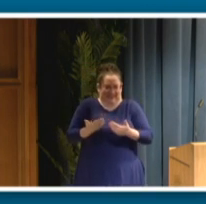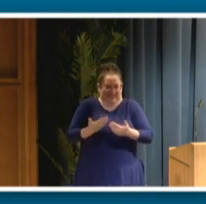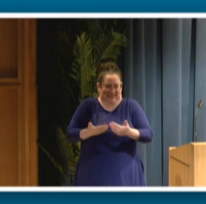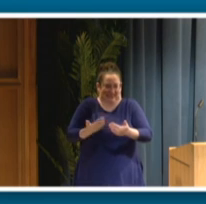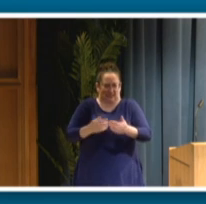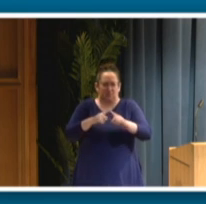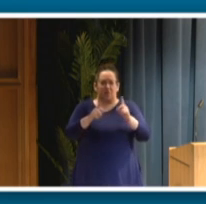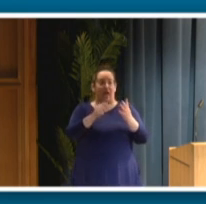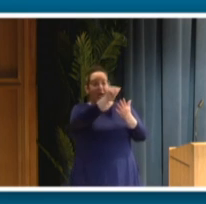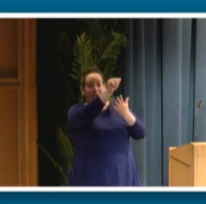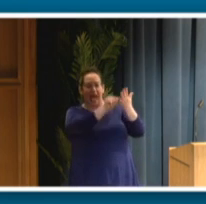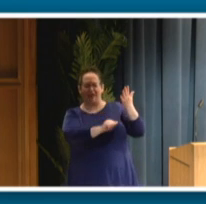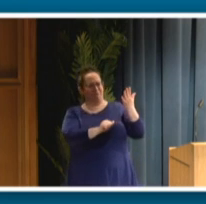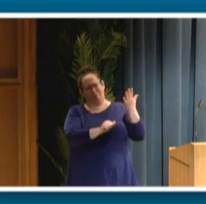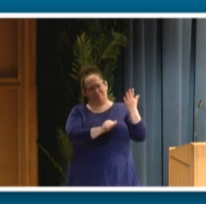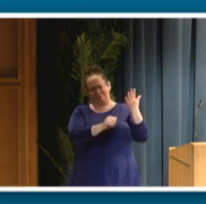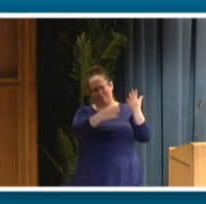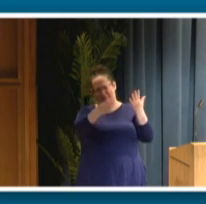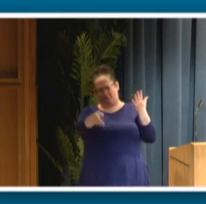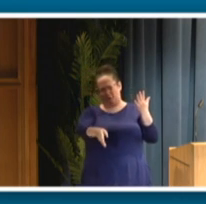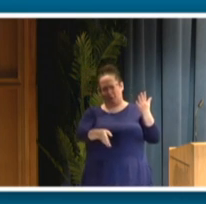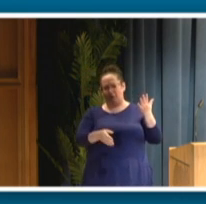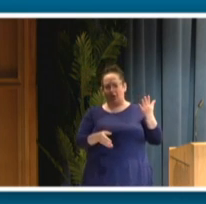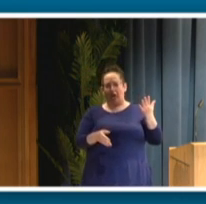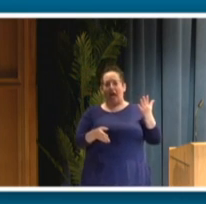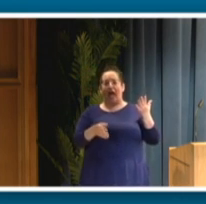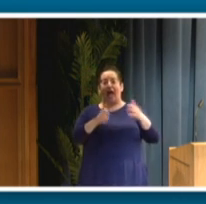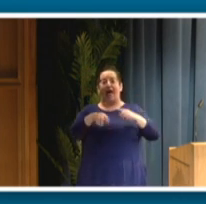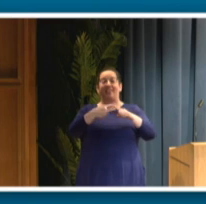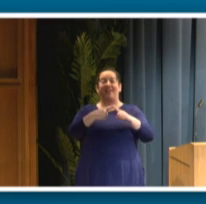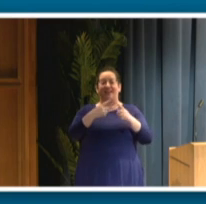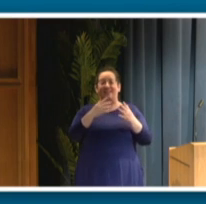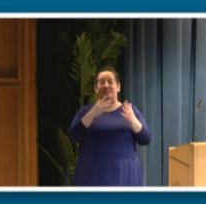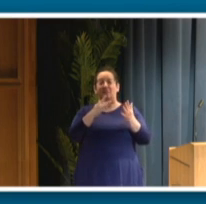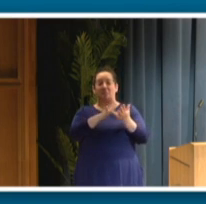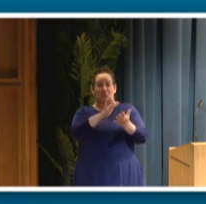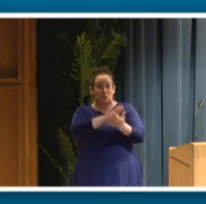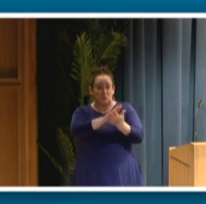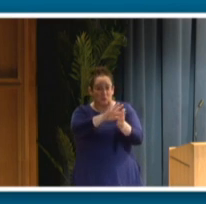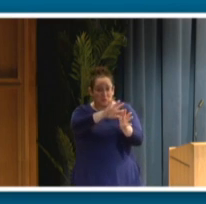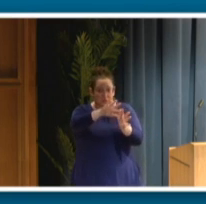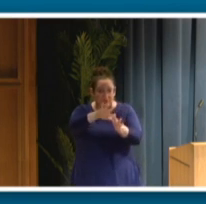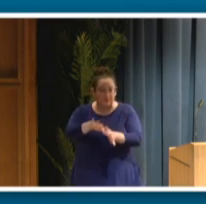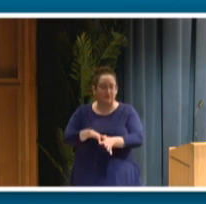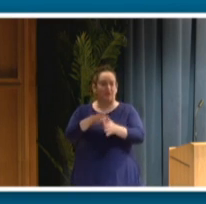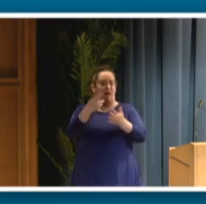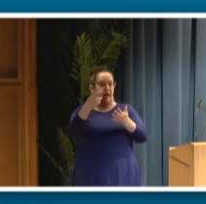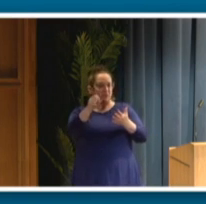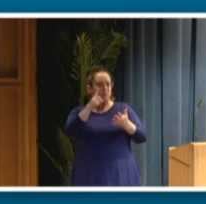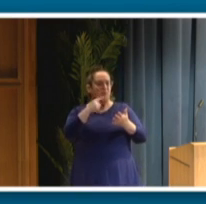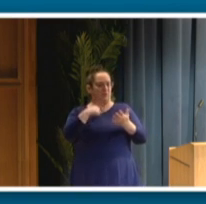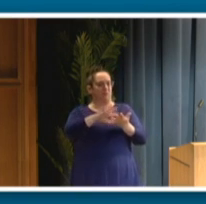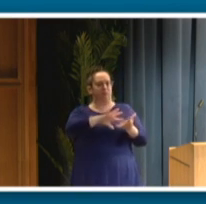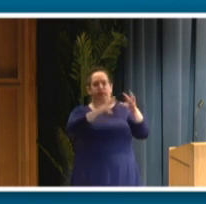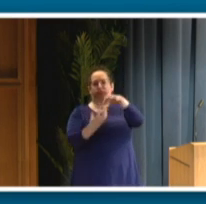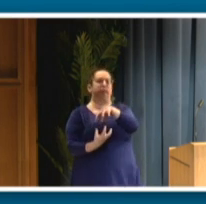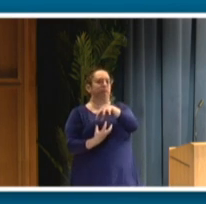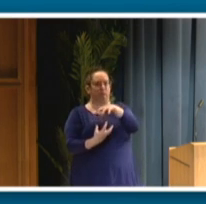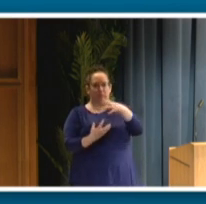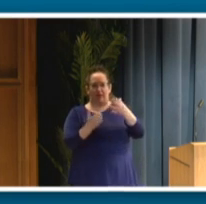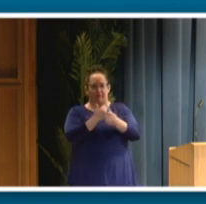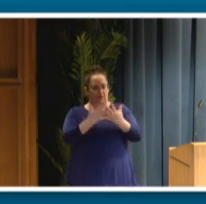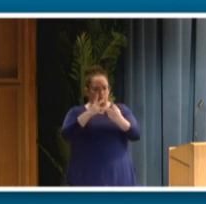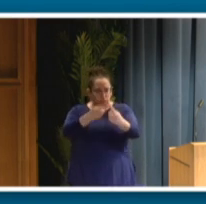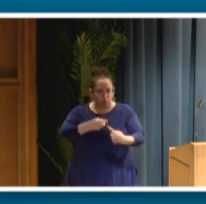then everything kind of got up. You know, things sort of turned upside down after that, in terms of grades and me struggling with certain things in school.